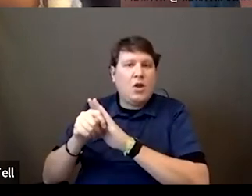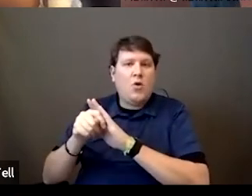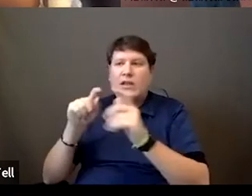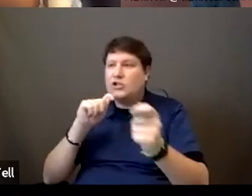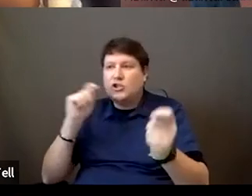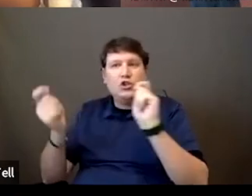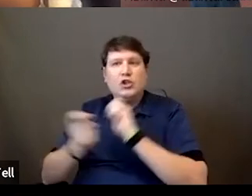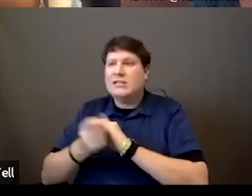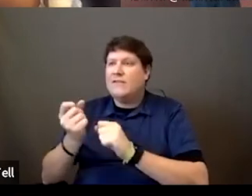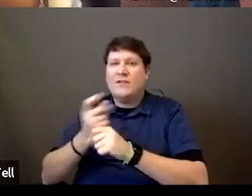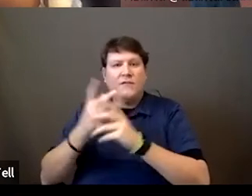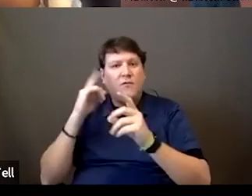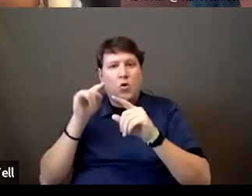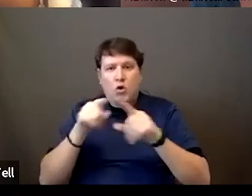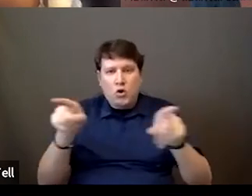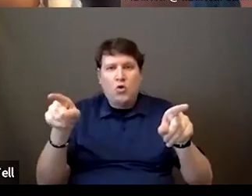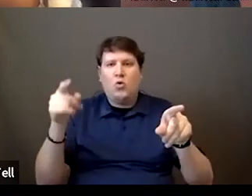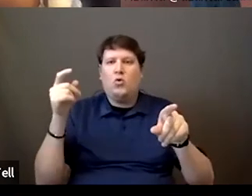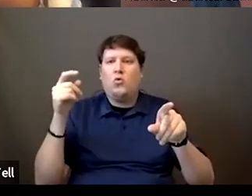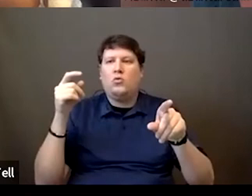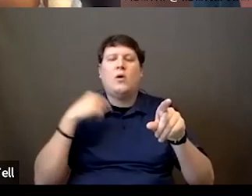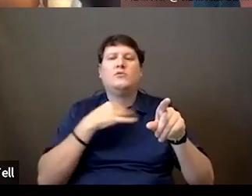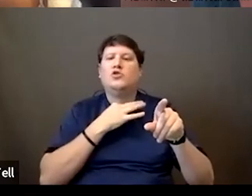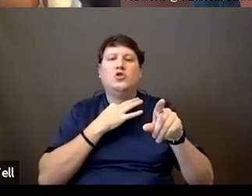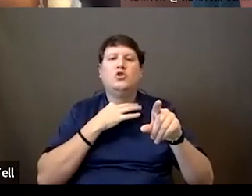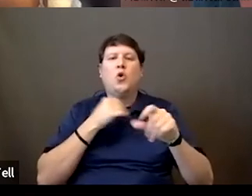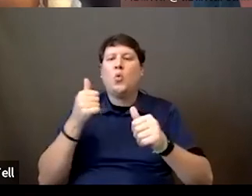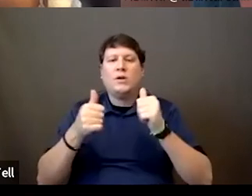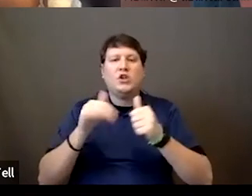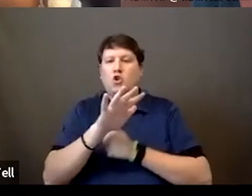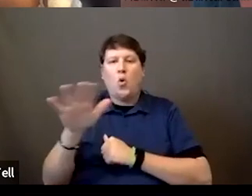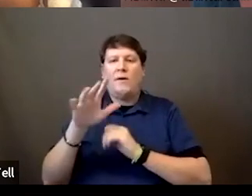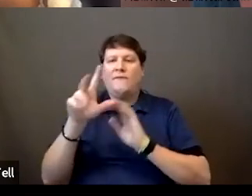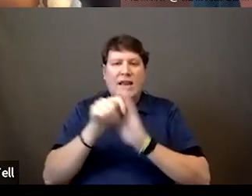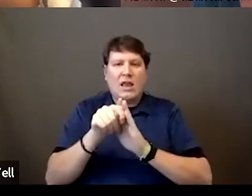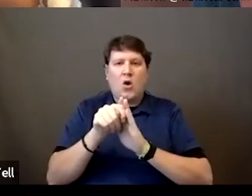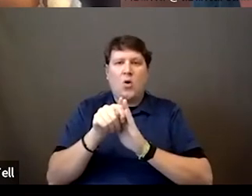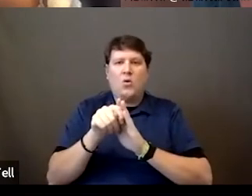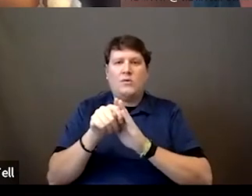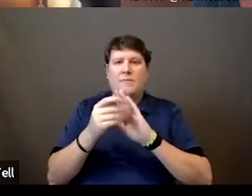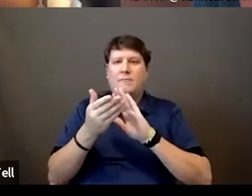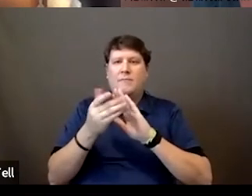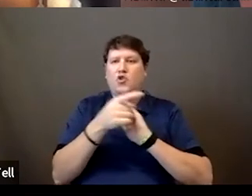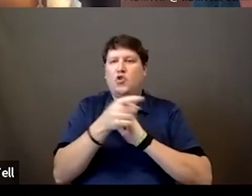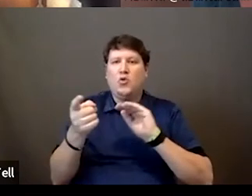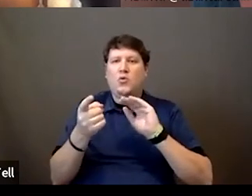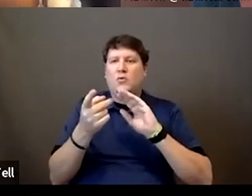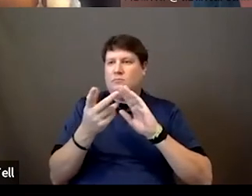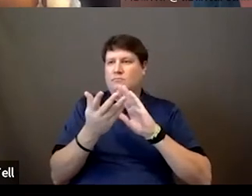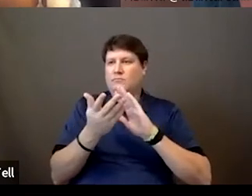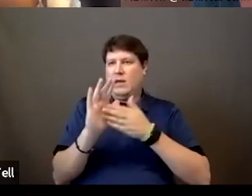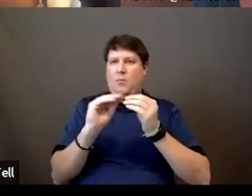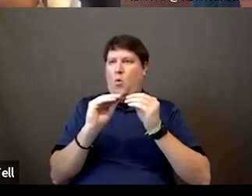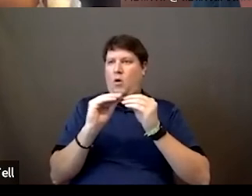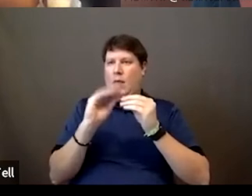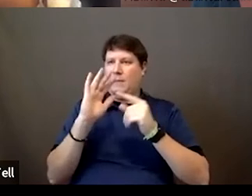changed it all for you. I'd love to know those two things. So what's the video that really sort of turned things for each one of you to, you know, like you're